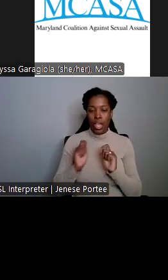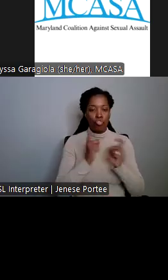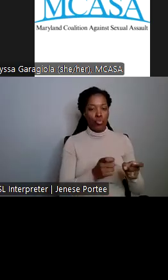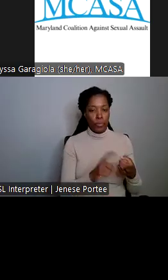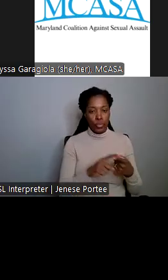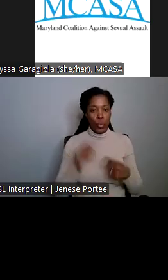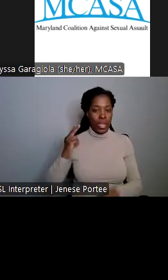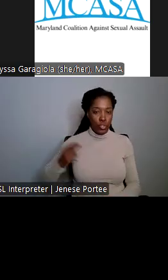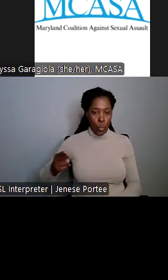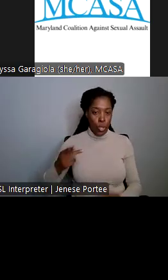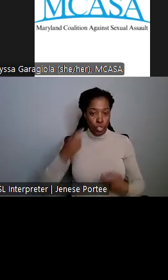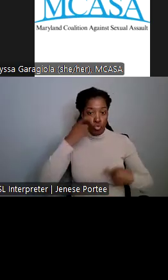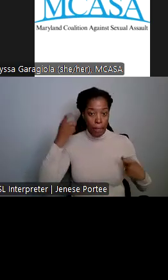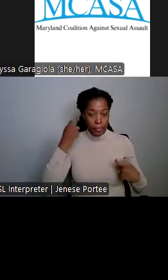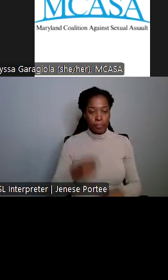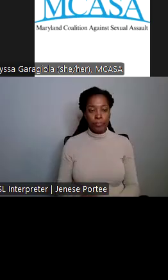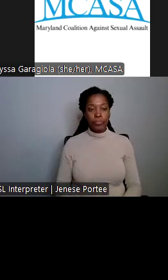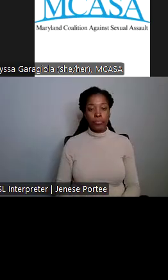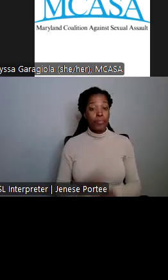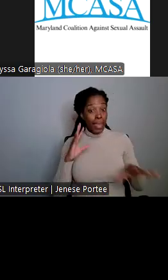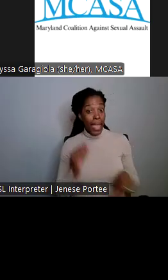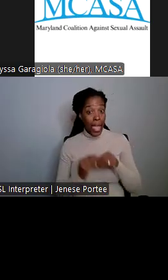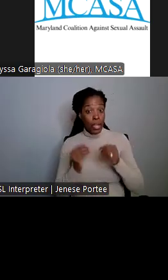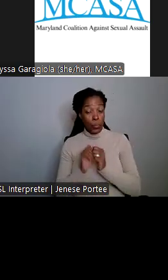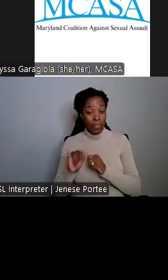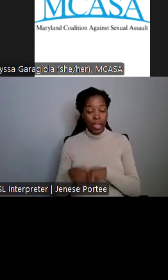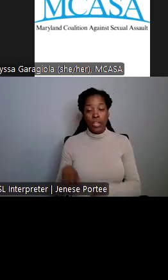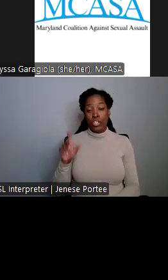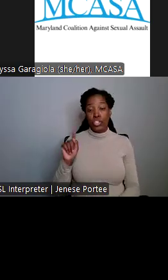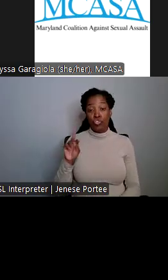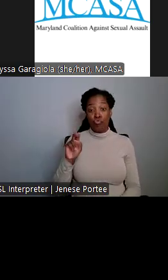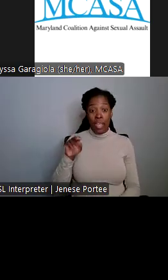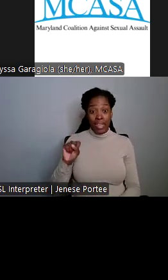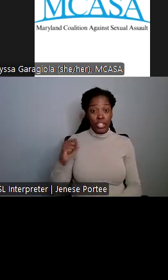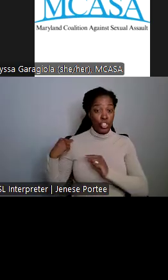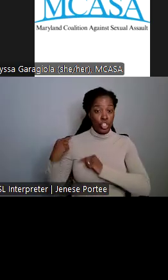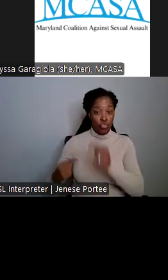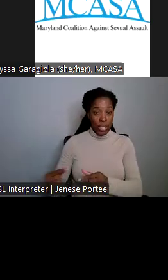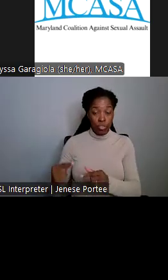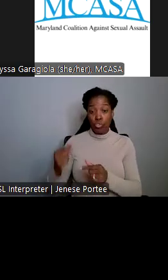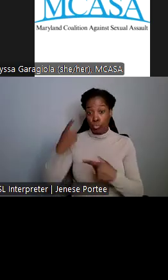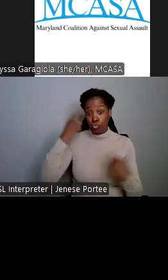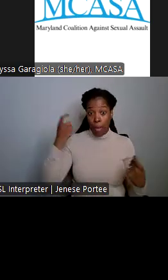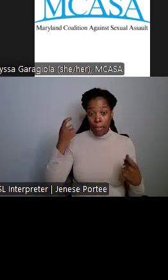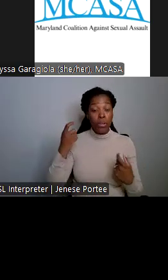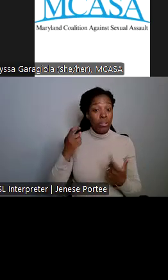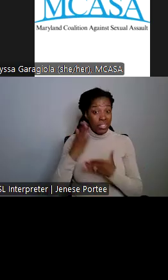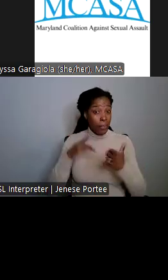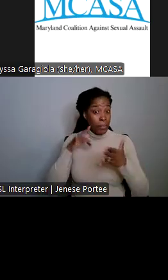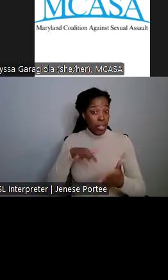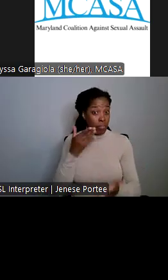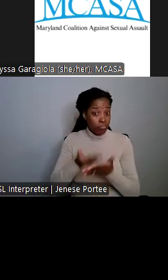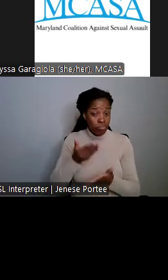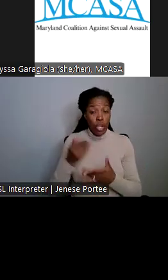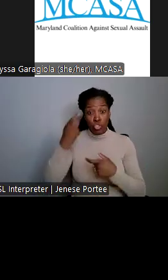that, we have transgenerational trauma. So there are studies that have found that trauma can be inherited, so transferred from